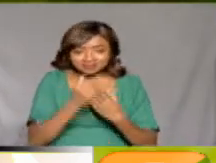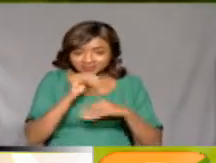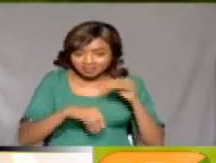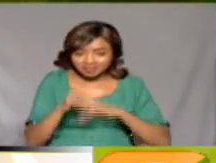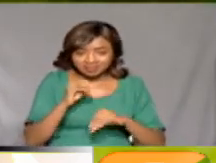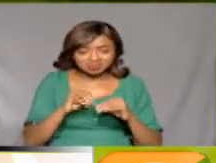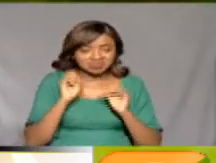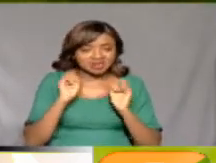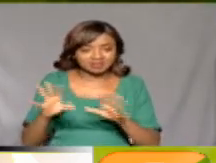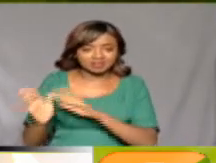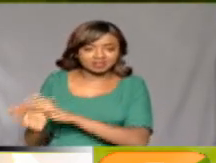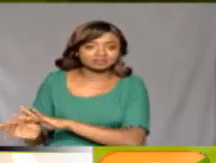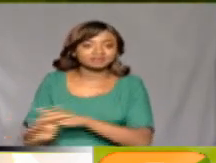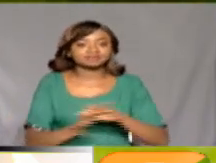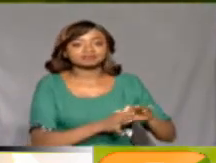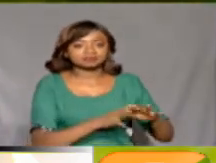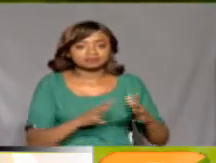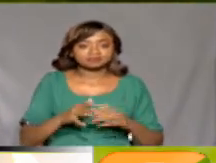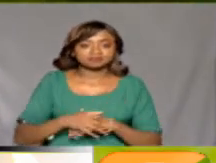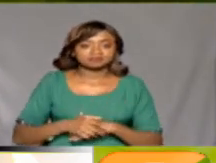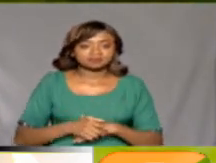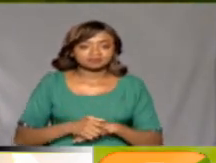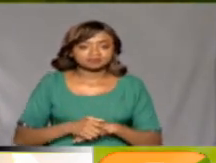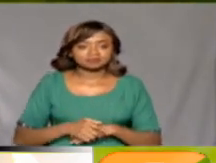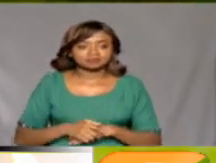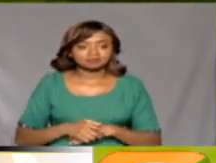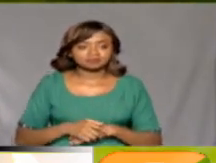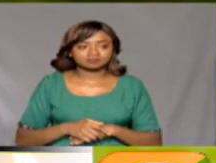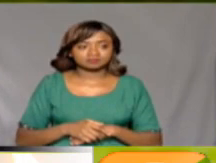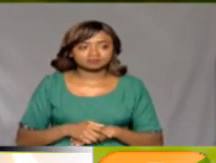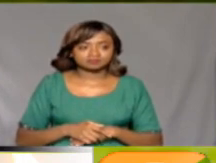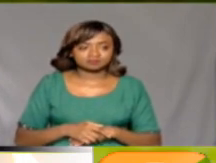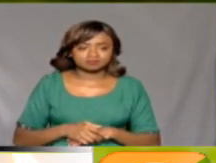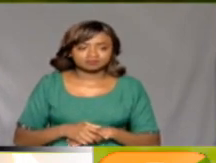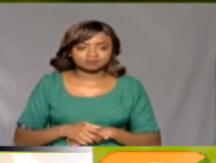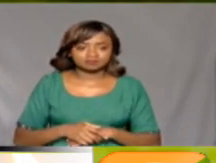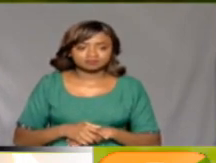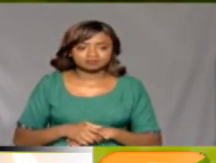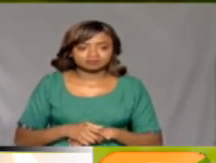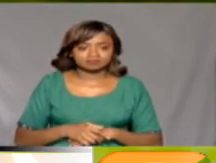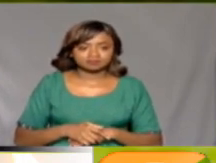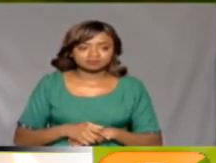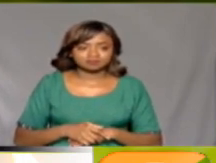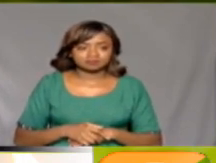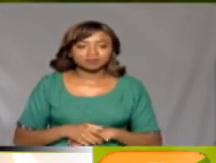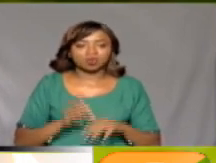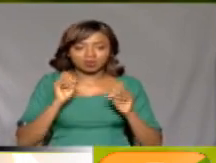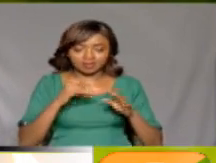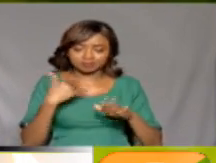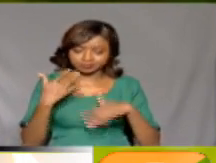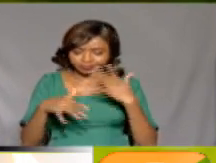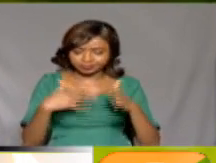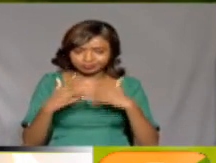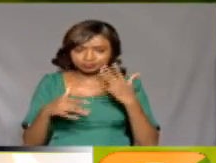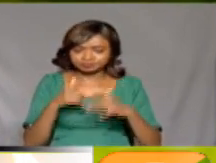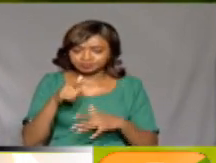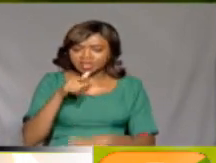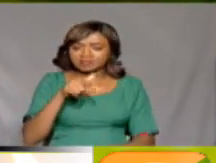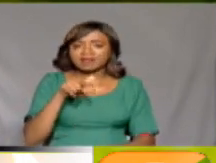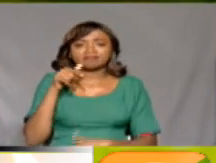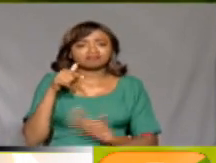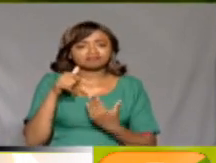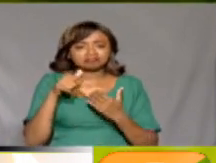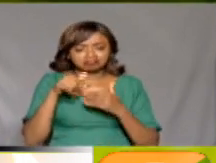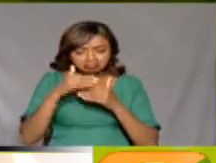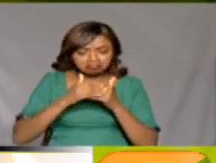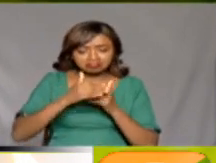because those who read their history know what happened after that. To the point when there's a realization that the race is lost and the